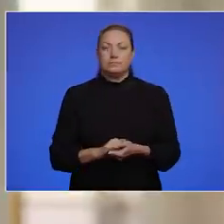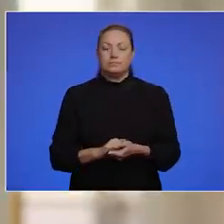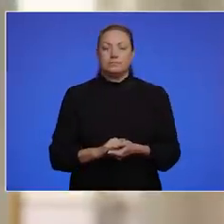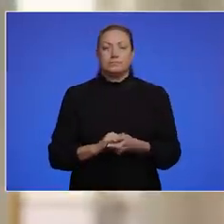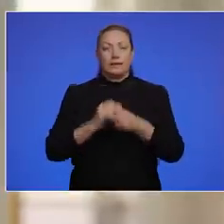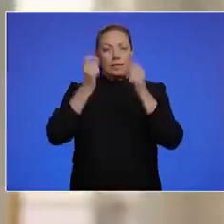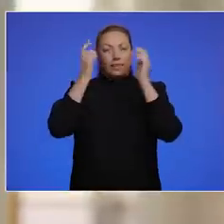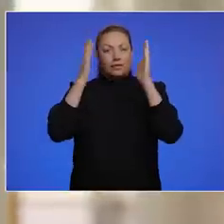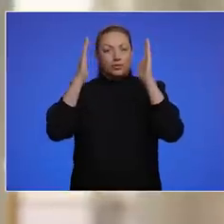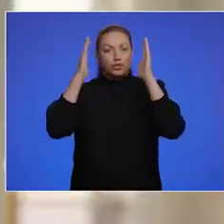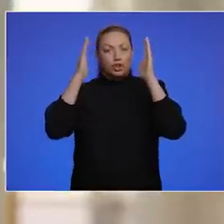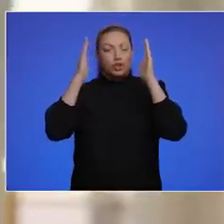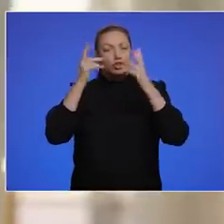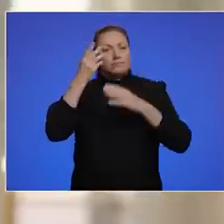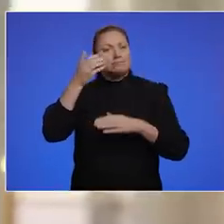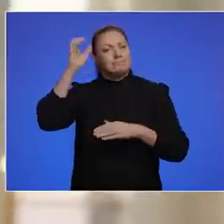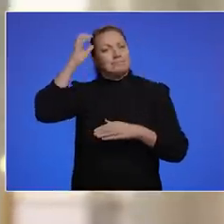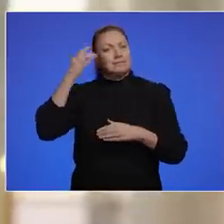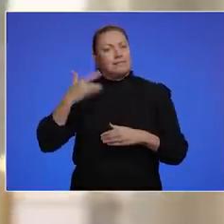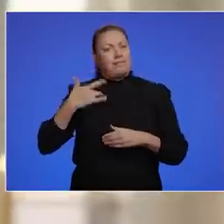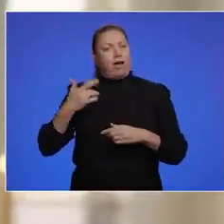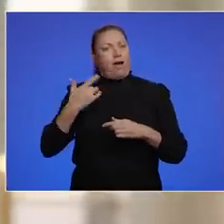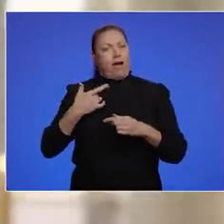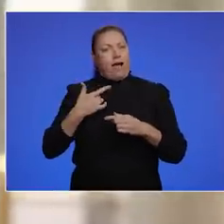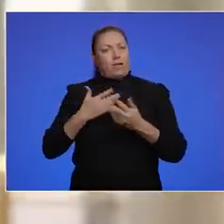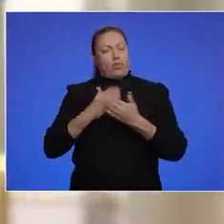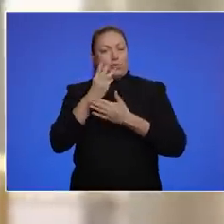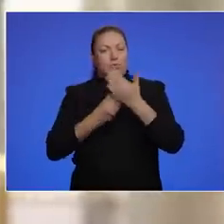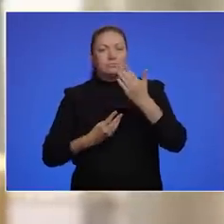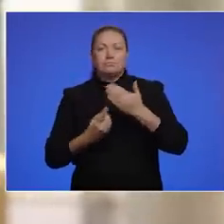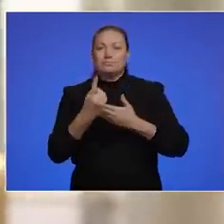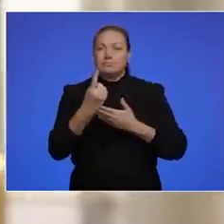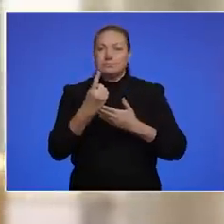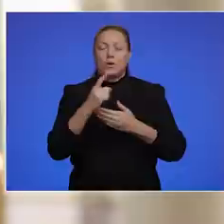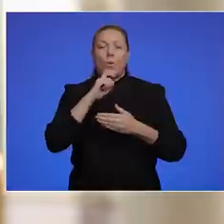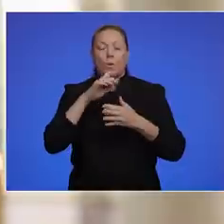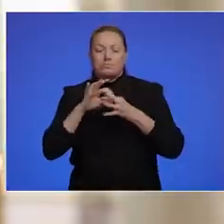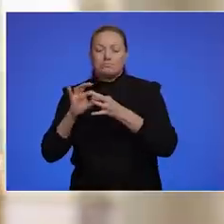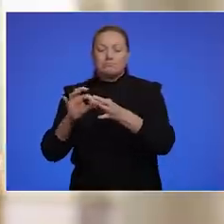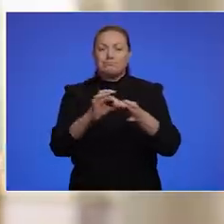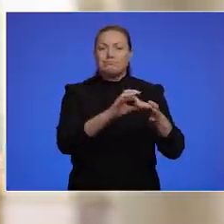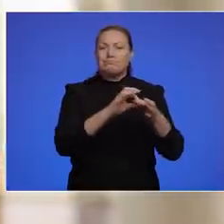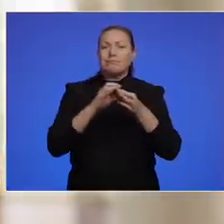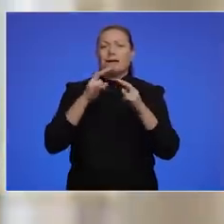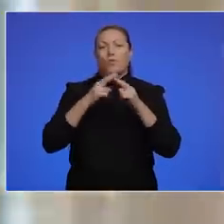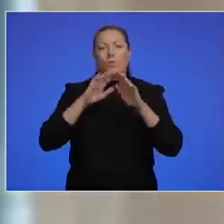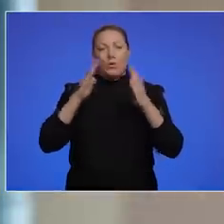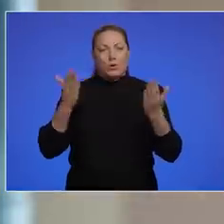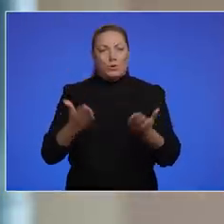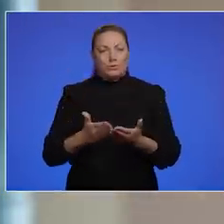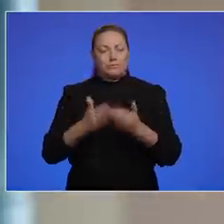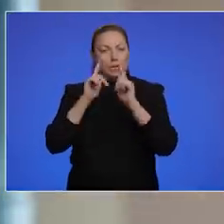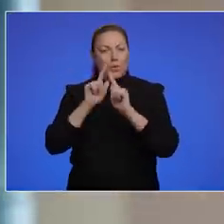Baptised into the life Of the triune God Promote the unity of humanity Lord hear us